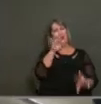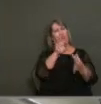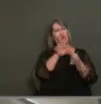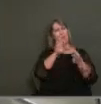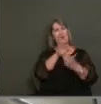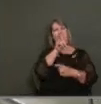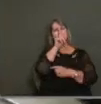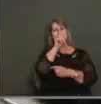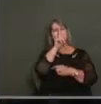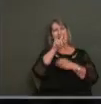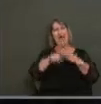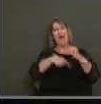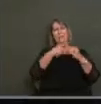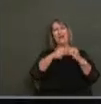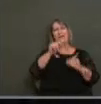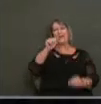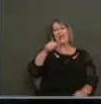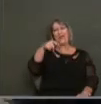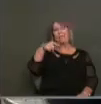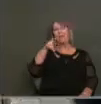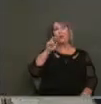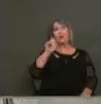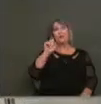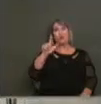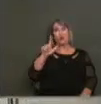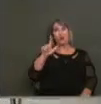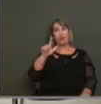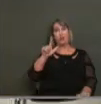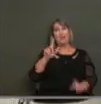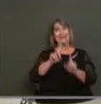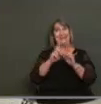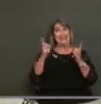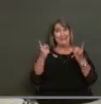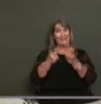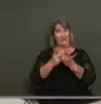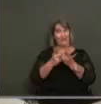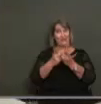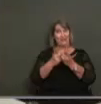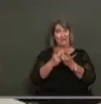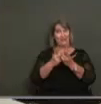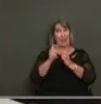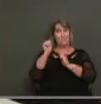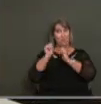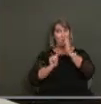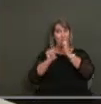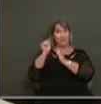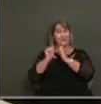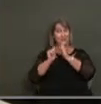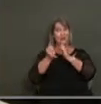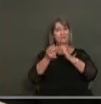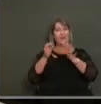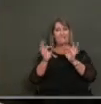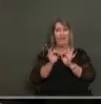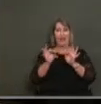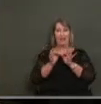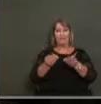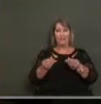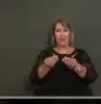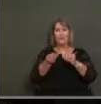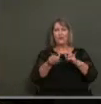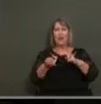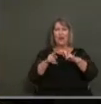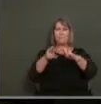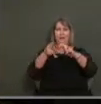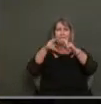nothing about the appraisal district raising all of our property values? Sure, and I'm going to ask